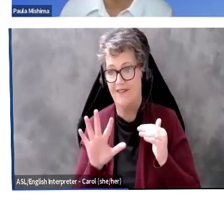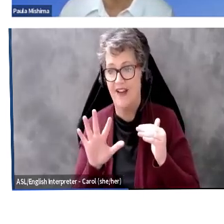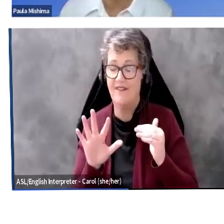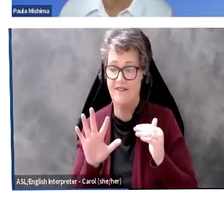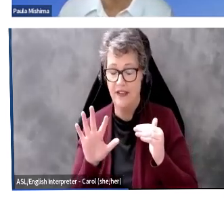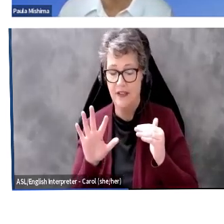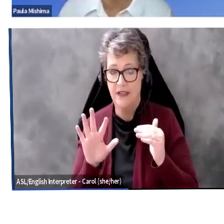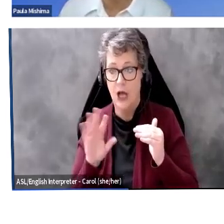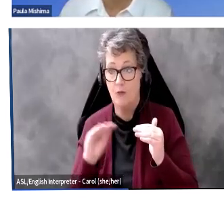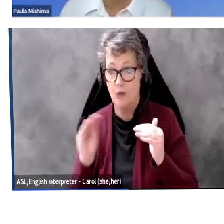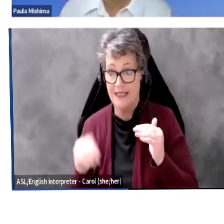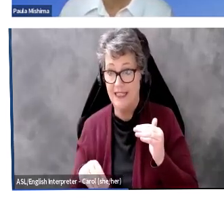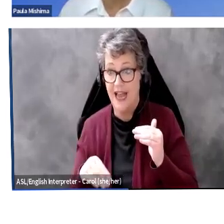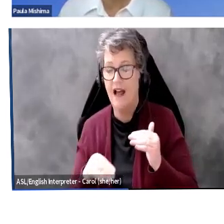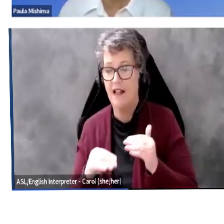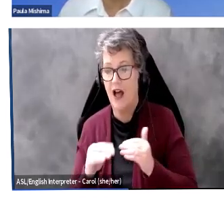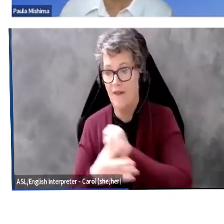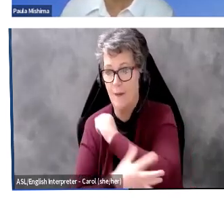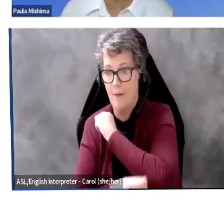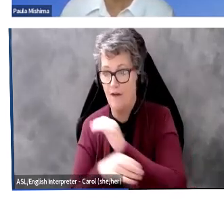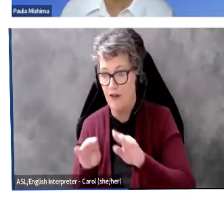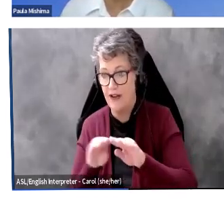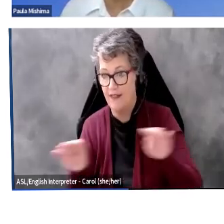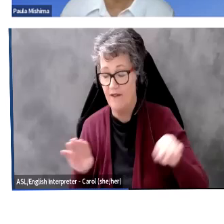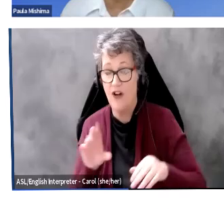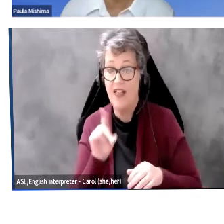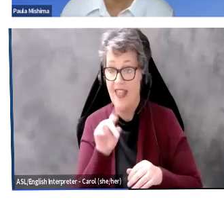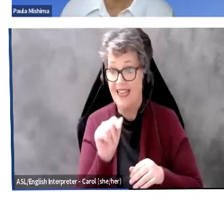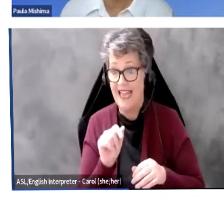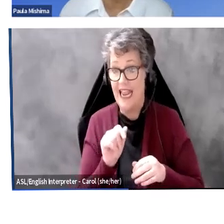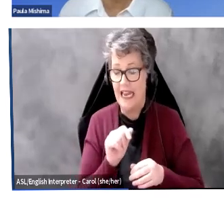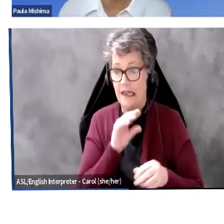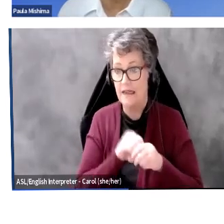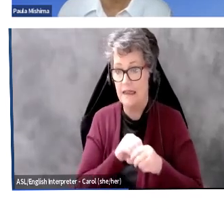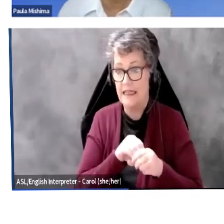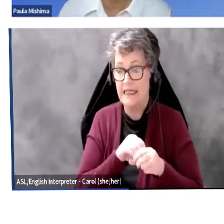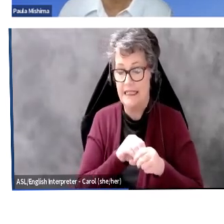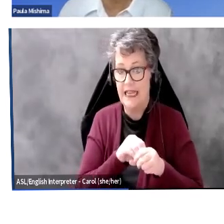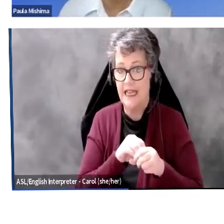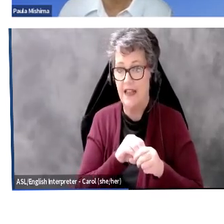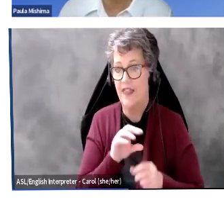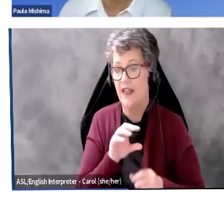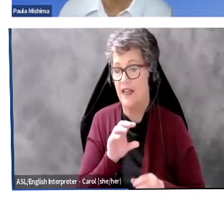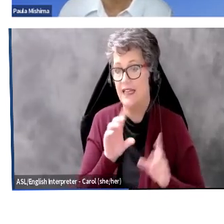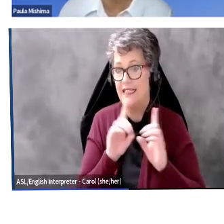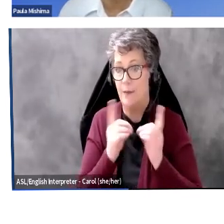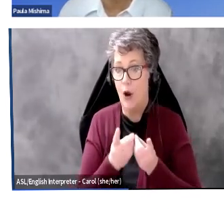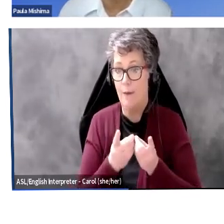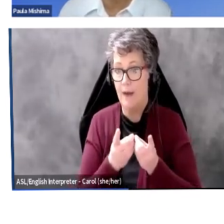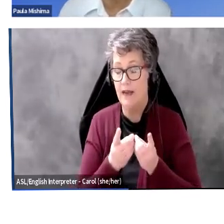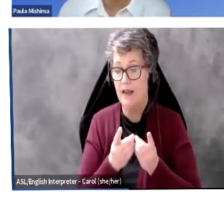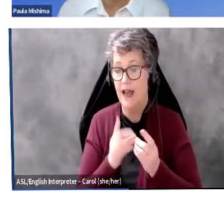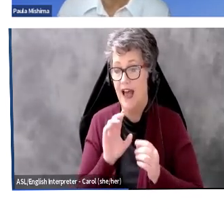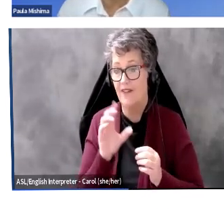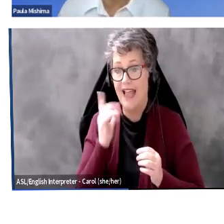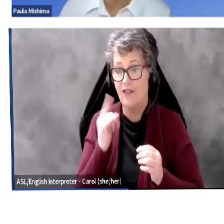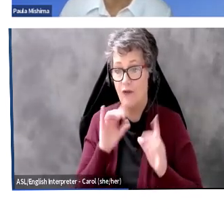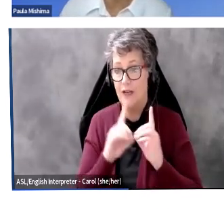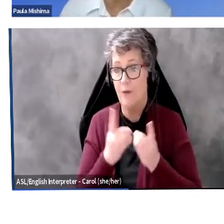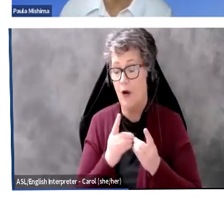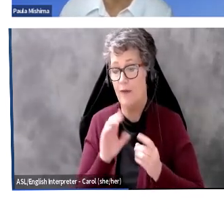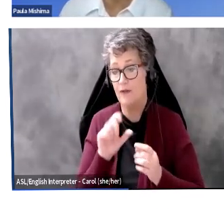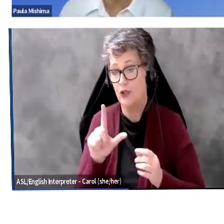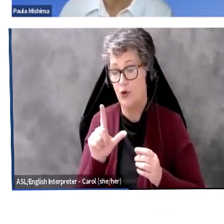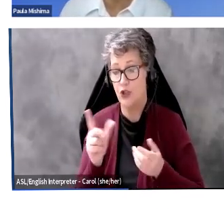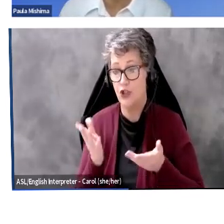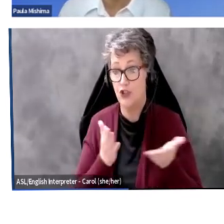the federal poverty level. So that data is maintained in the Department of California Department of Social